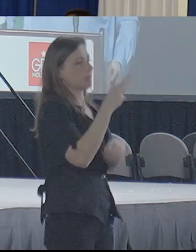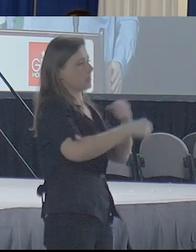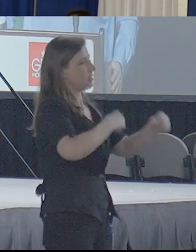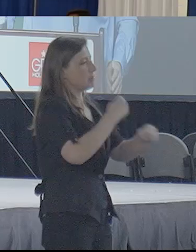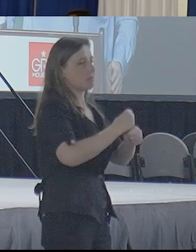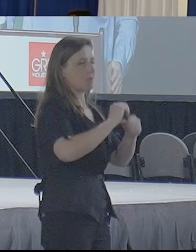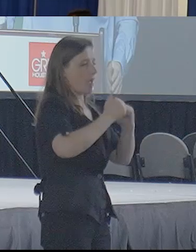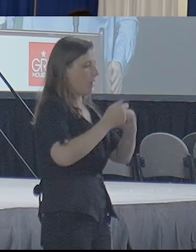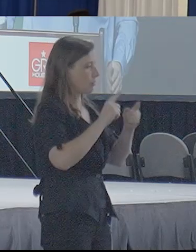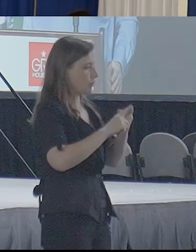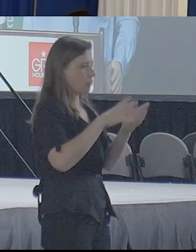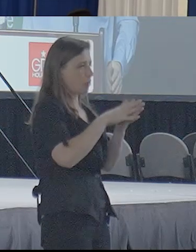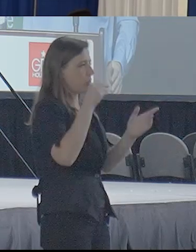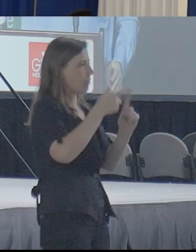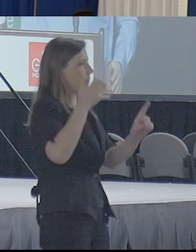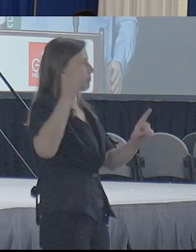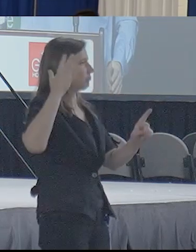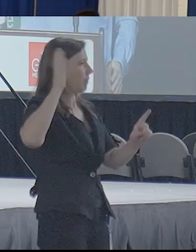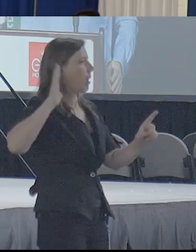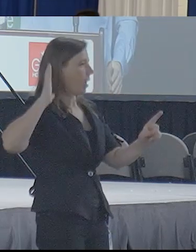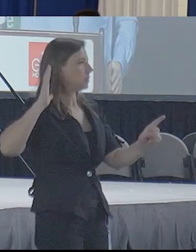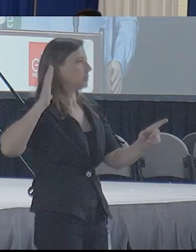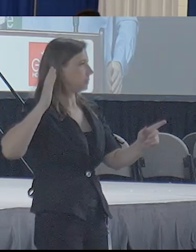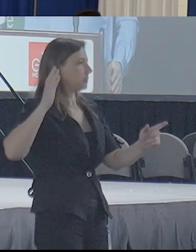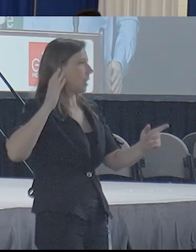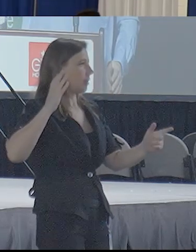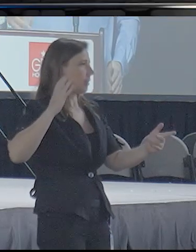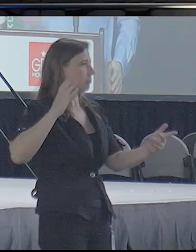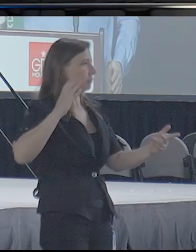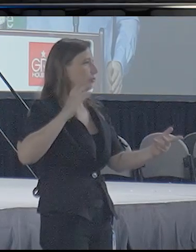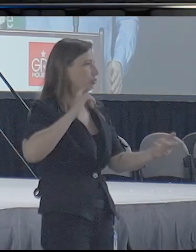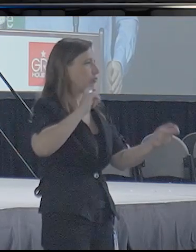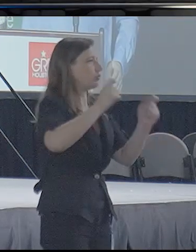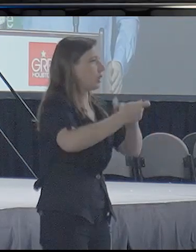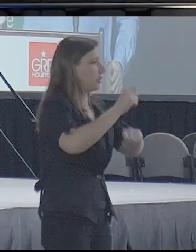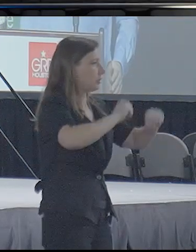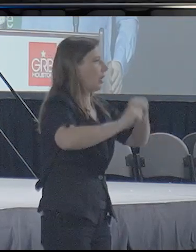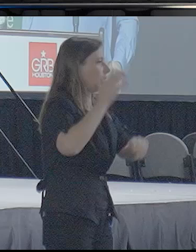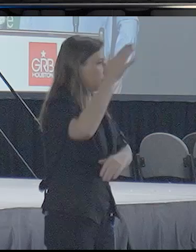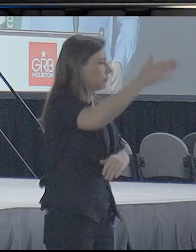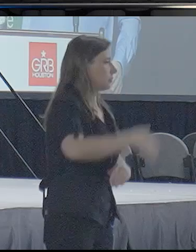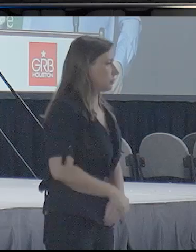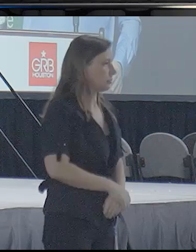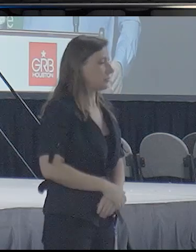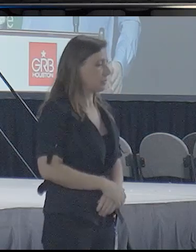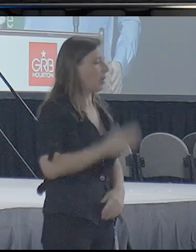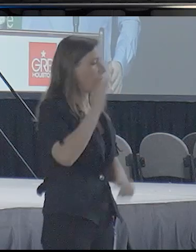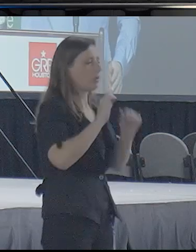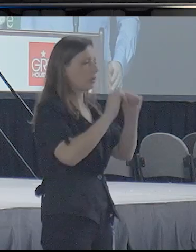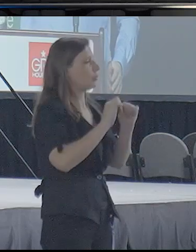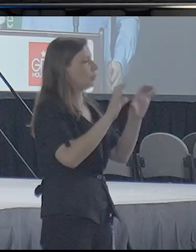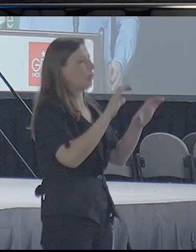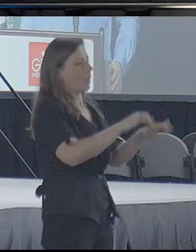get better and learn from what just happened, and then leverage the best science that we've got out there? So we are doing that. We're going to continue to do that, but we need